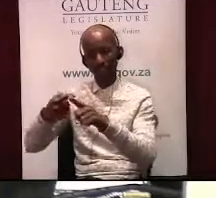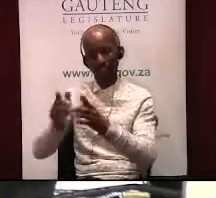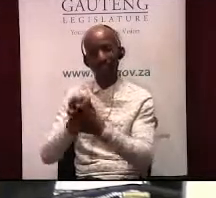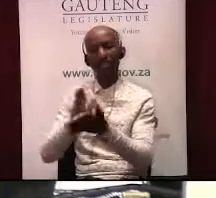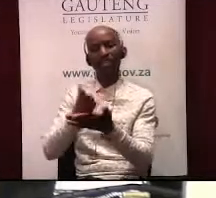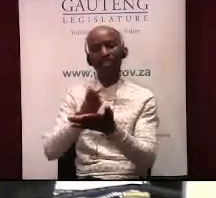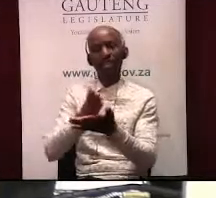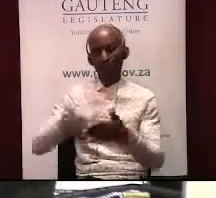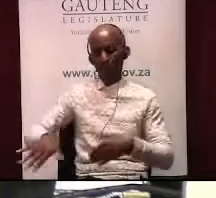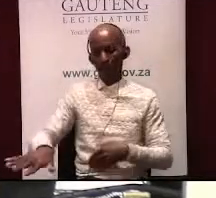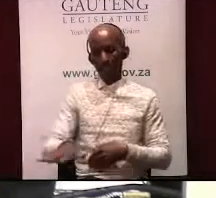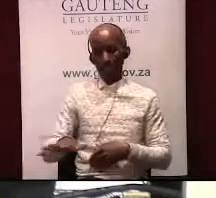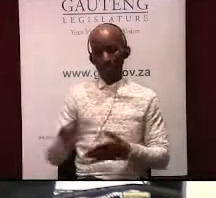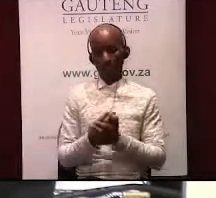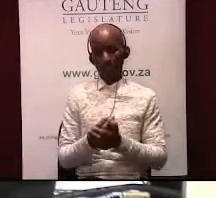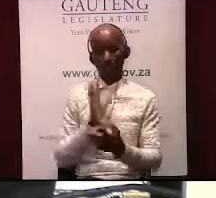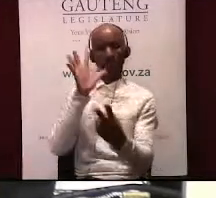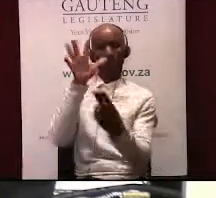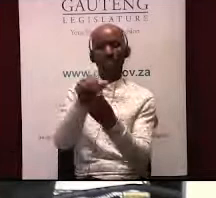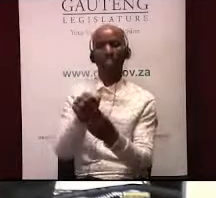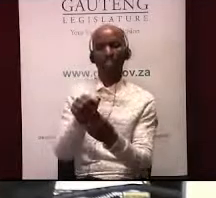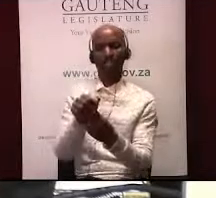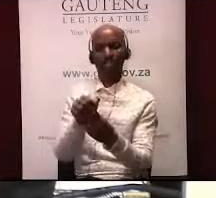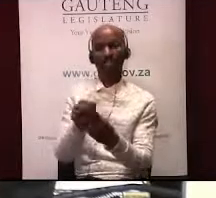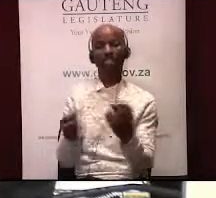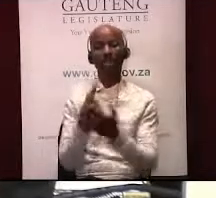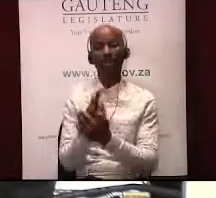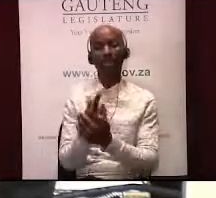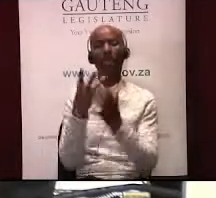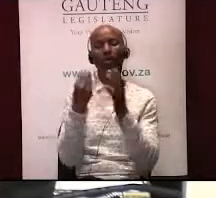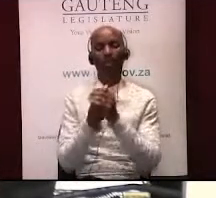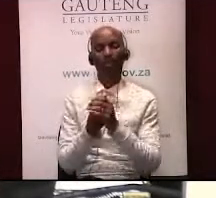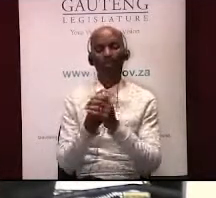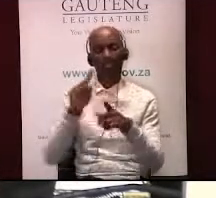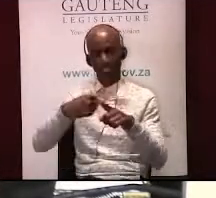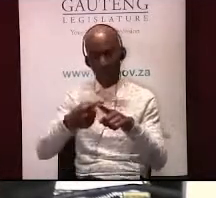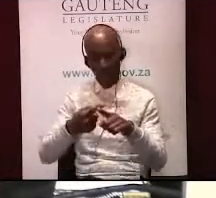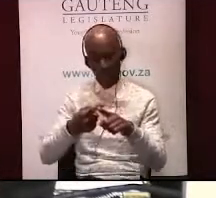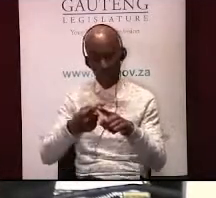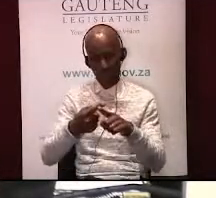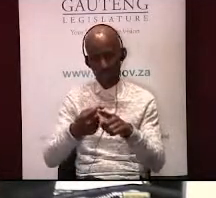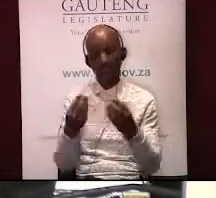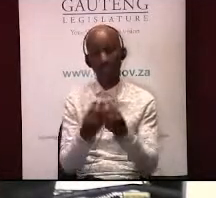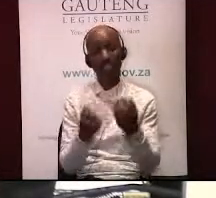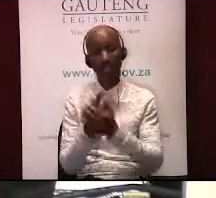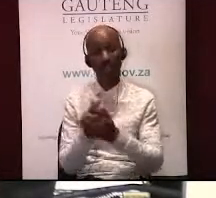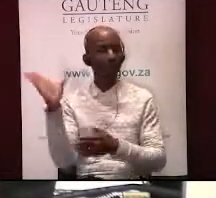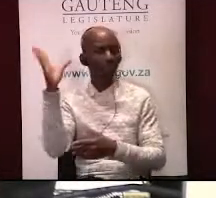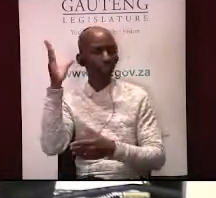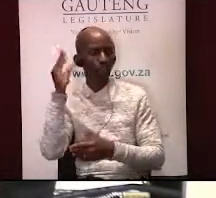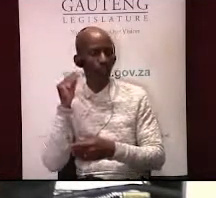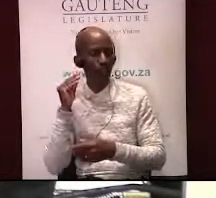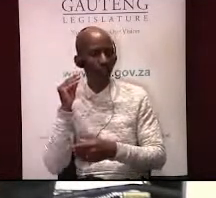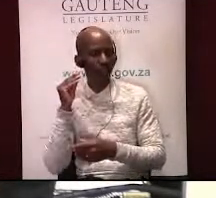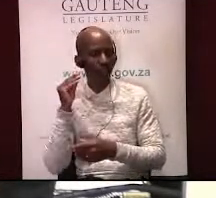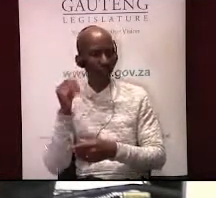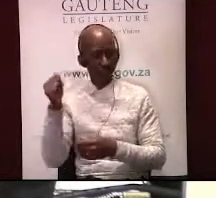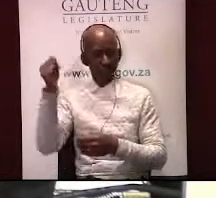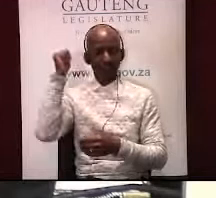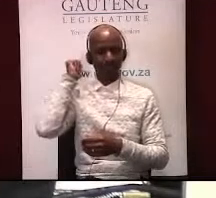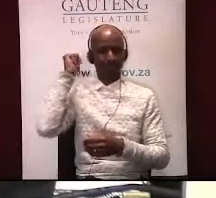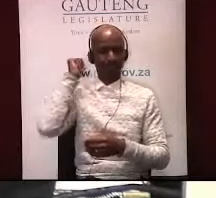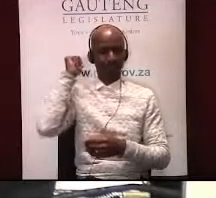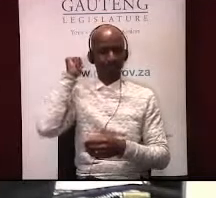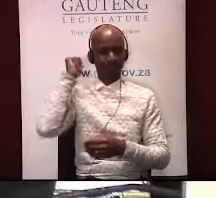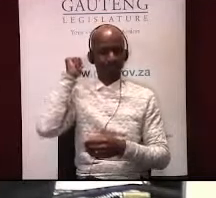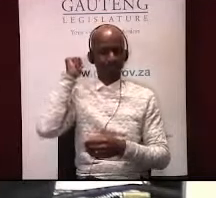share public spaces with these victims, as it was the case with the tragedy that we experienced recently in